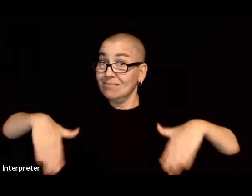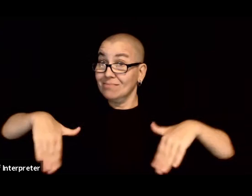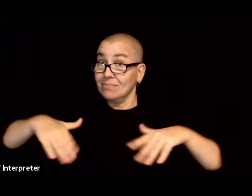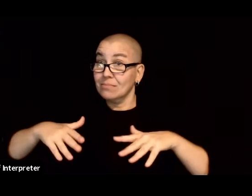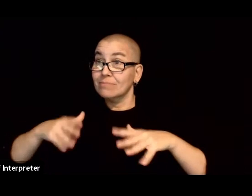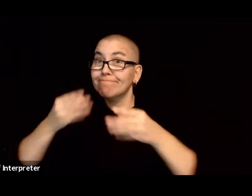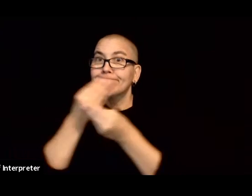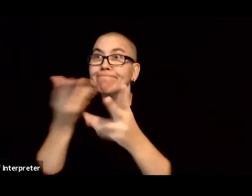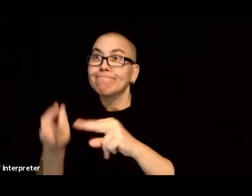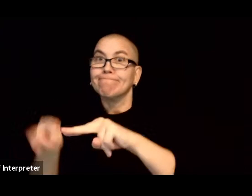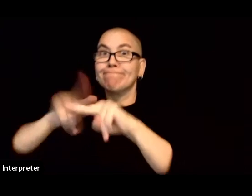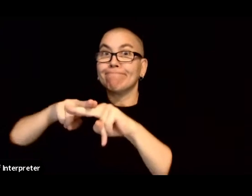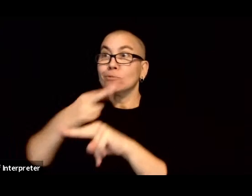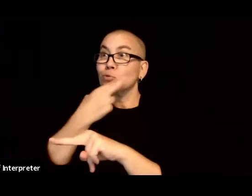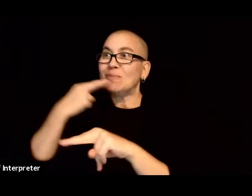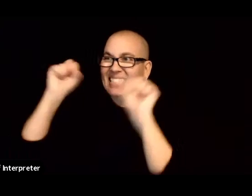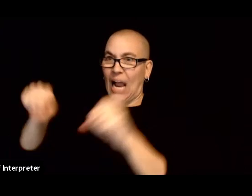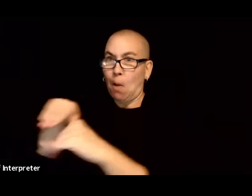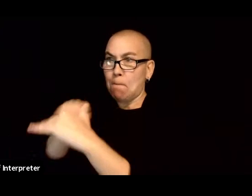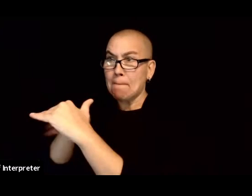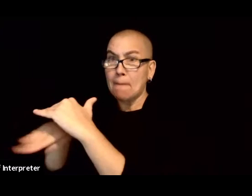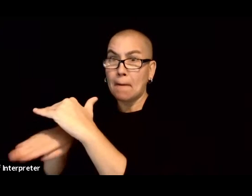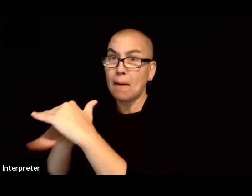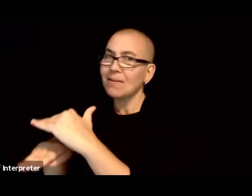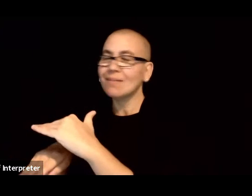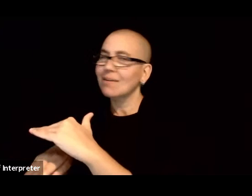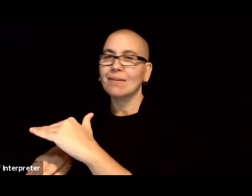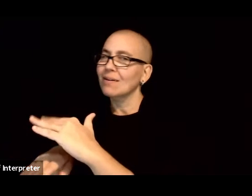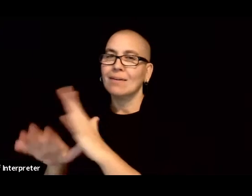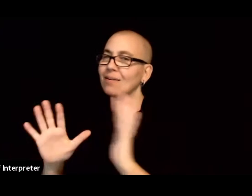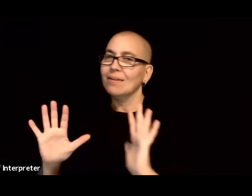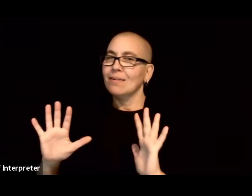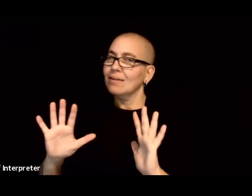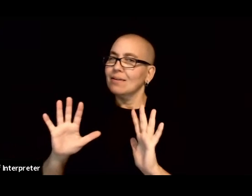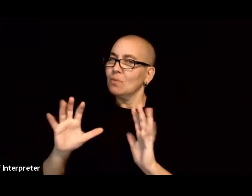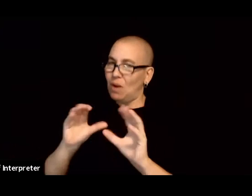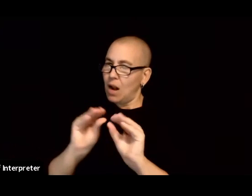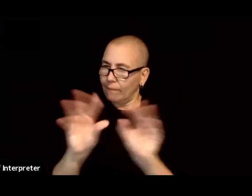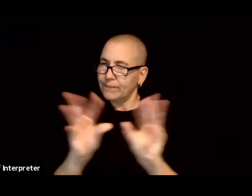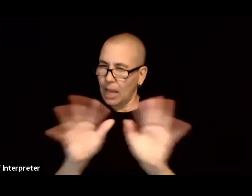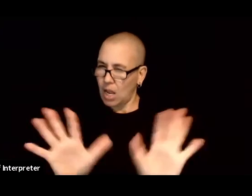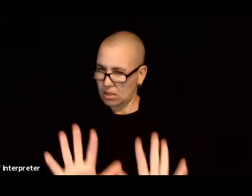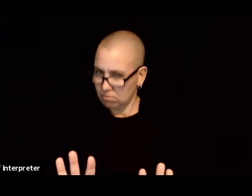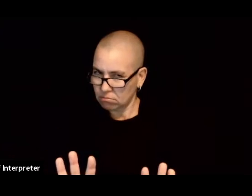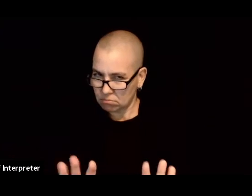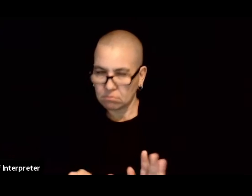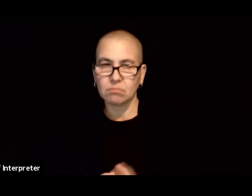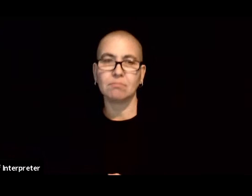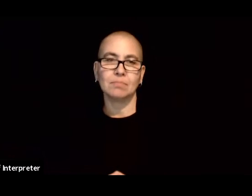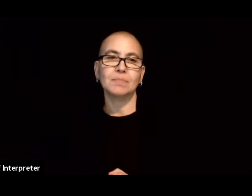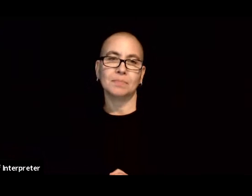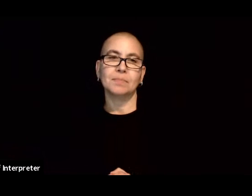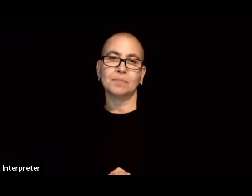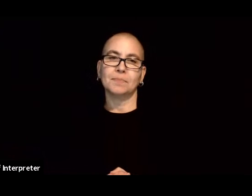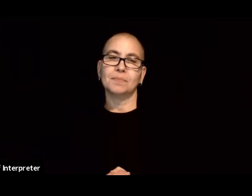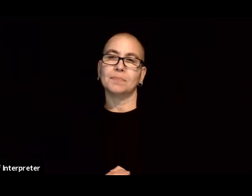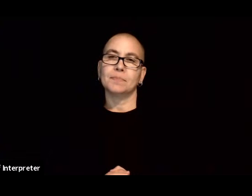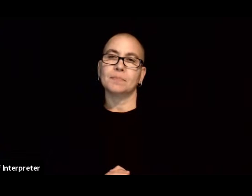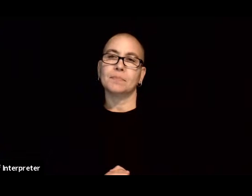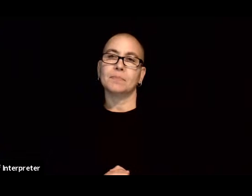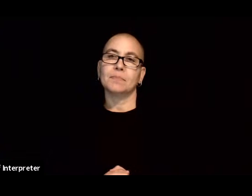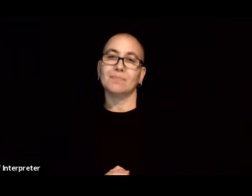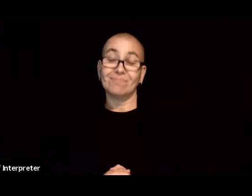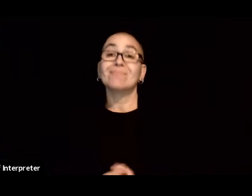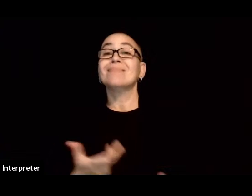flexibility within the restaurant. So just a point of clarification there, but certainly our preference would be that folks